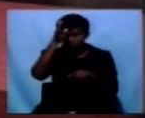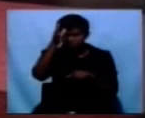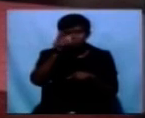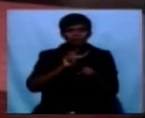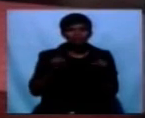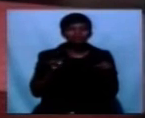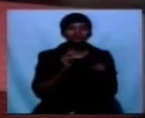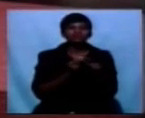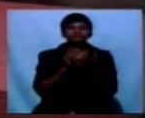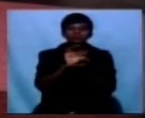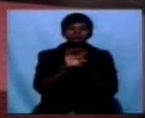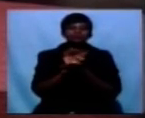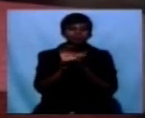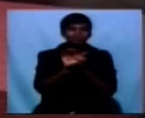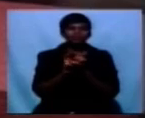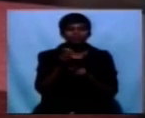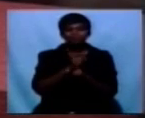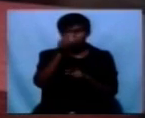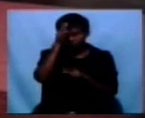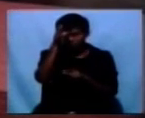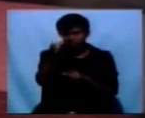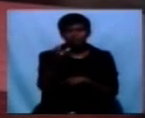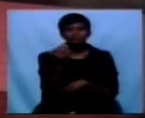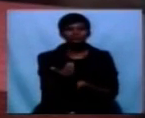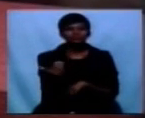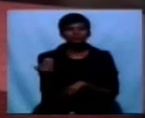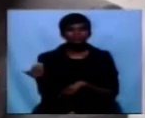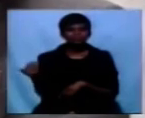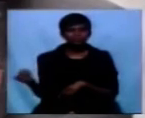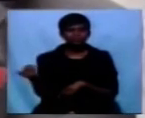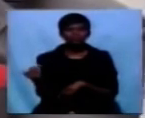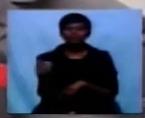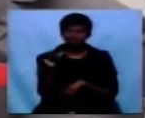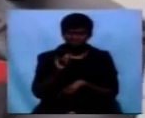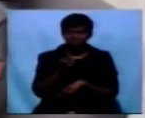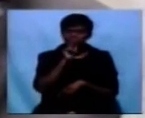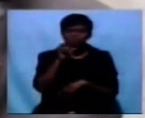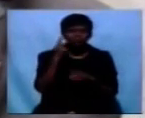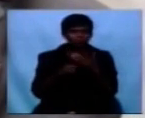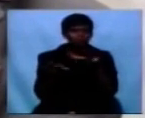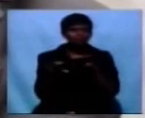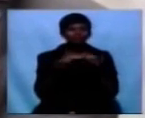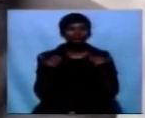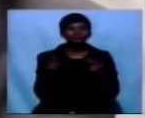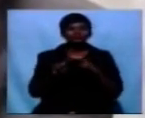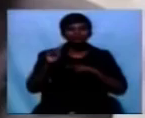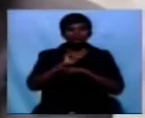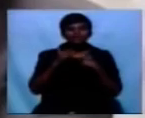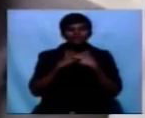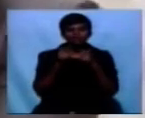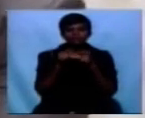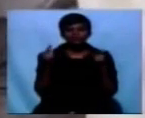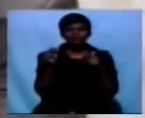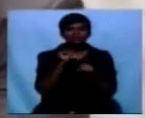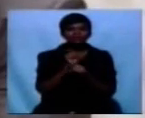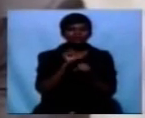borrow it from our grandchildren. So that entails that what we do today will have a greater bearing on